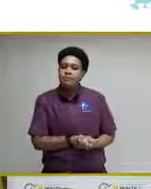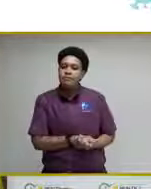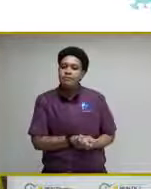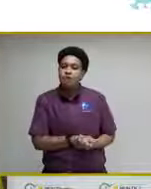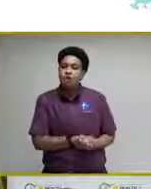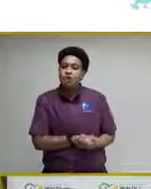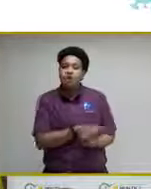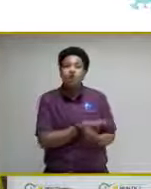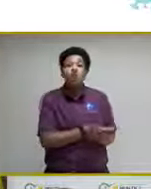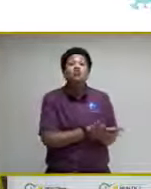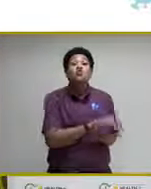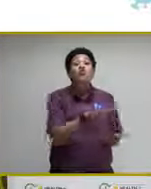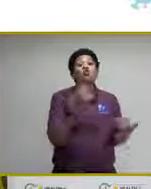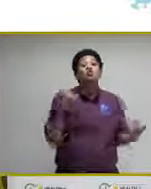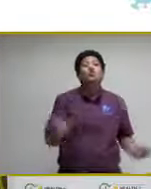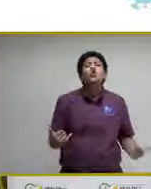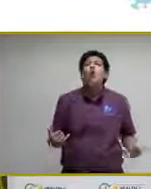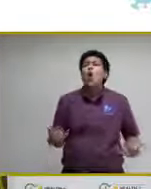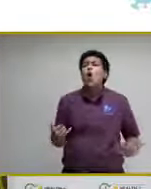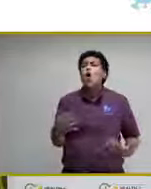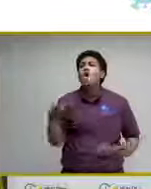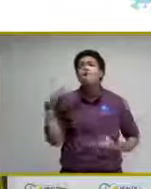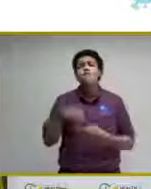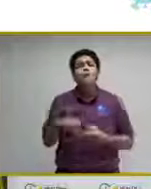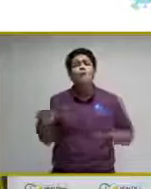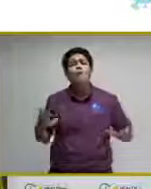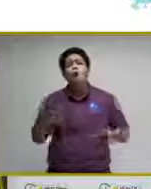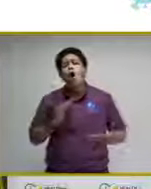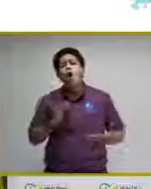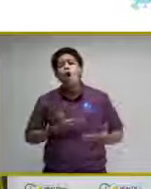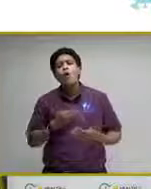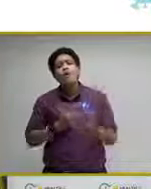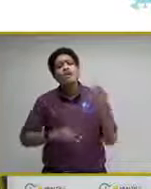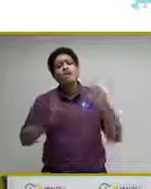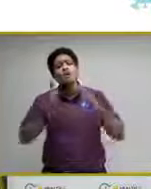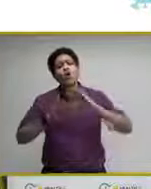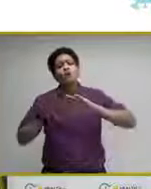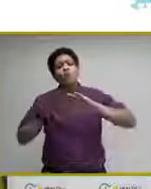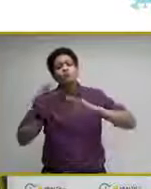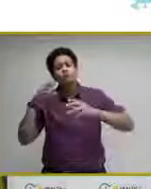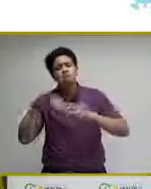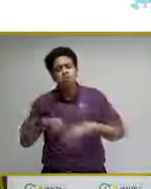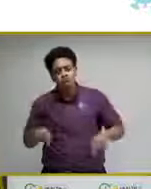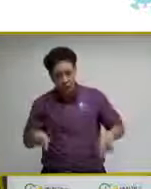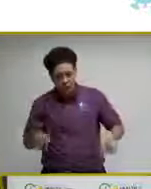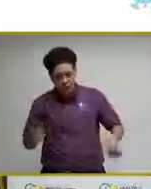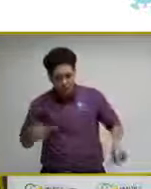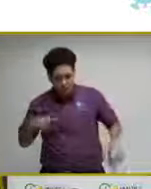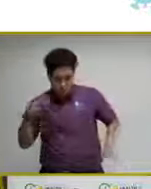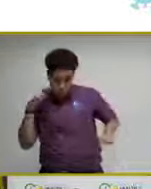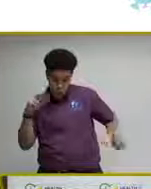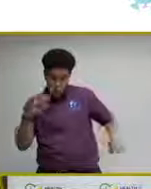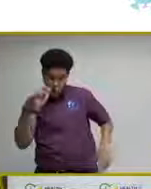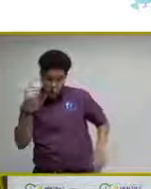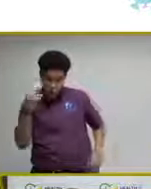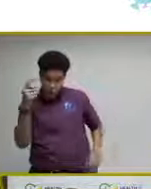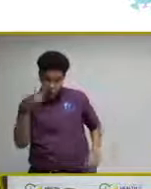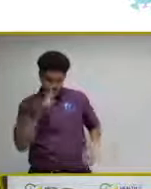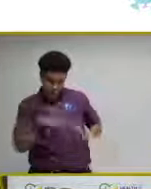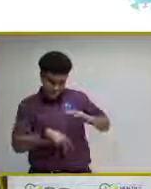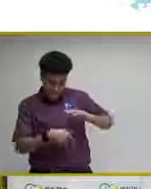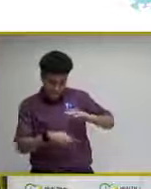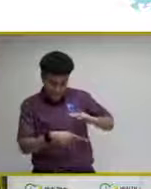The schools now form part of our phase 1 operation, and we're looking not only at